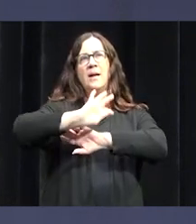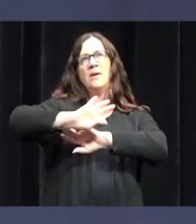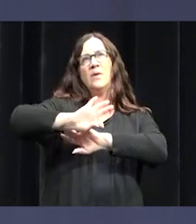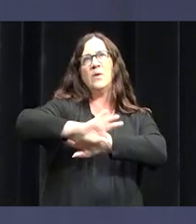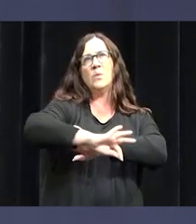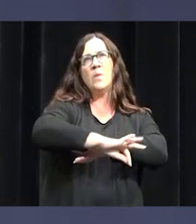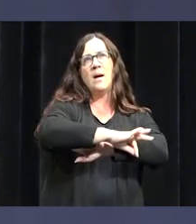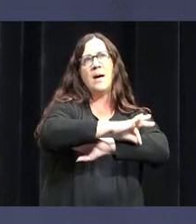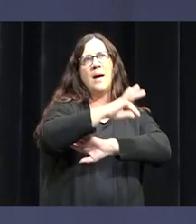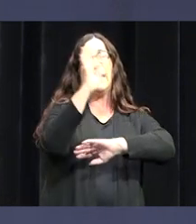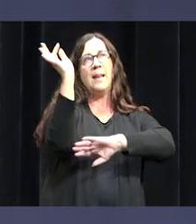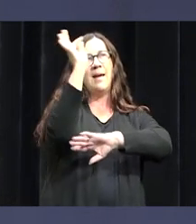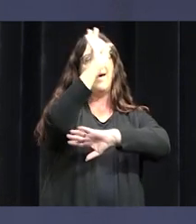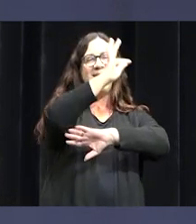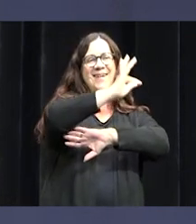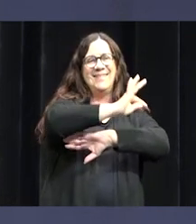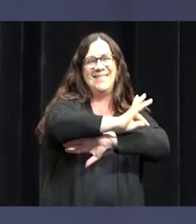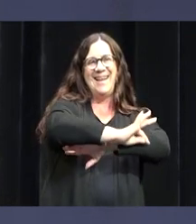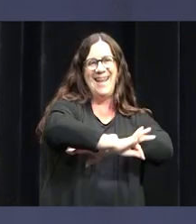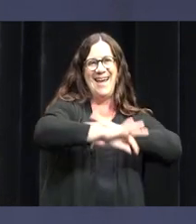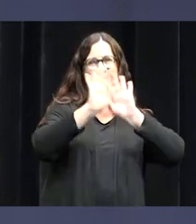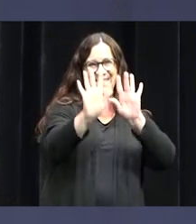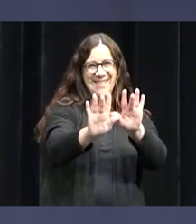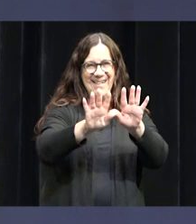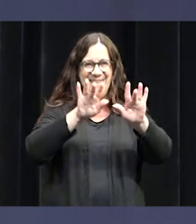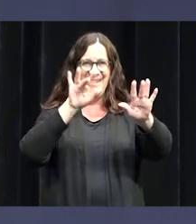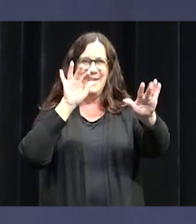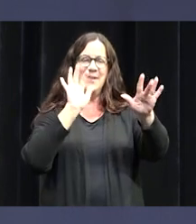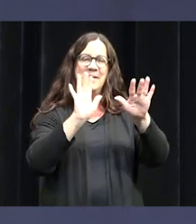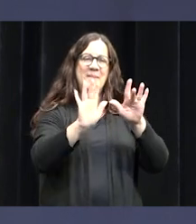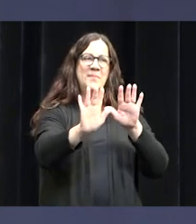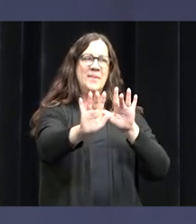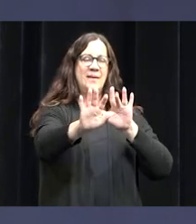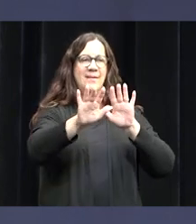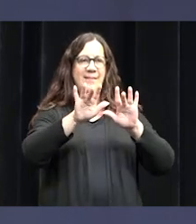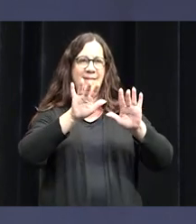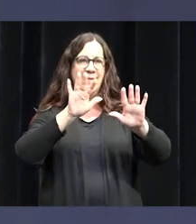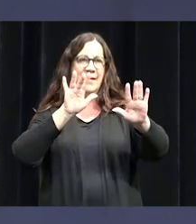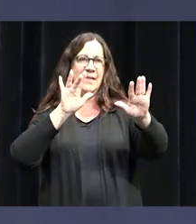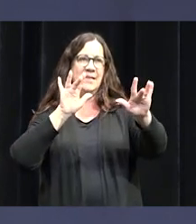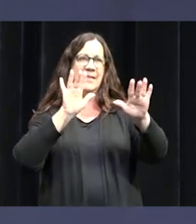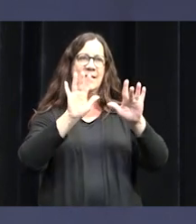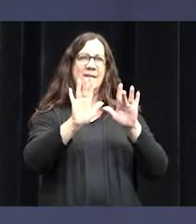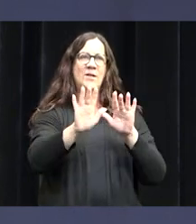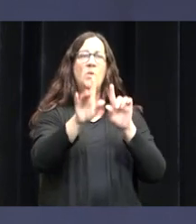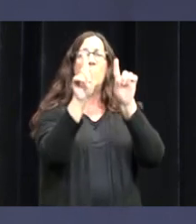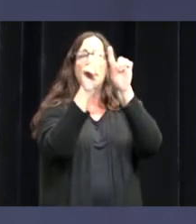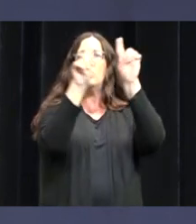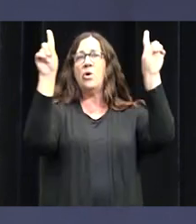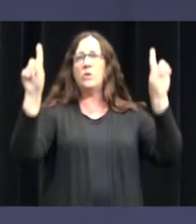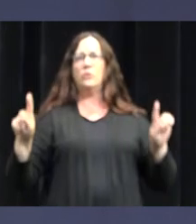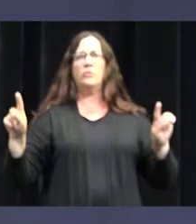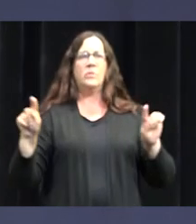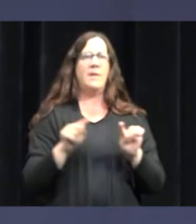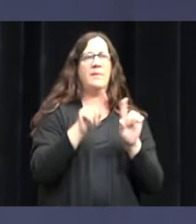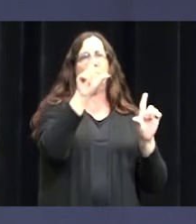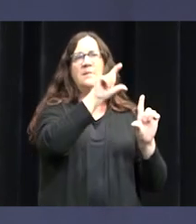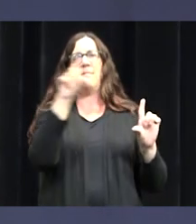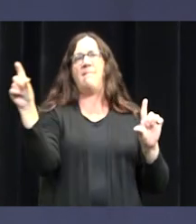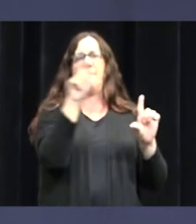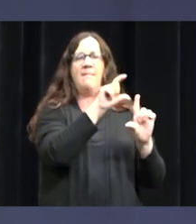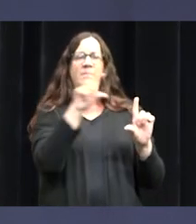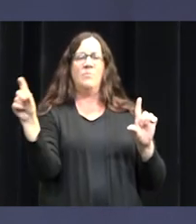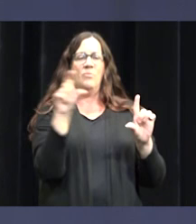hailed at the twilight's last gleaming, whose